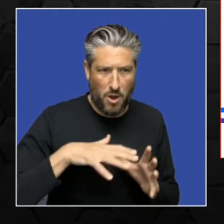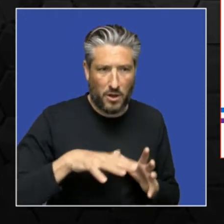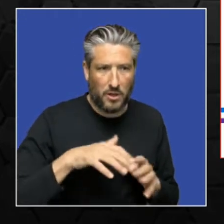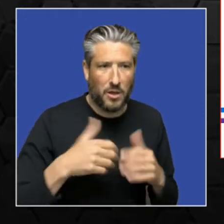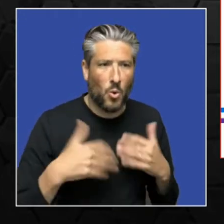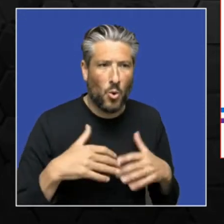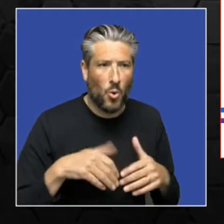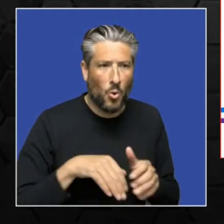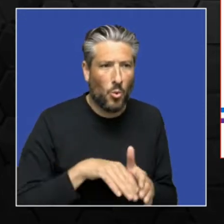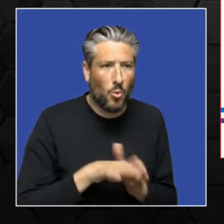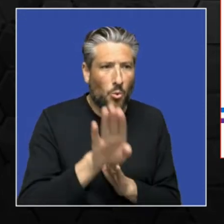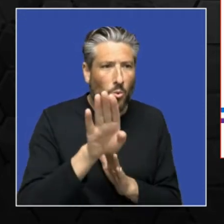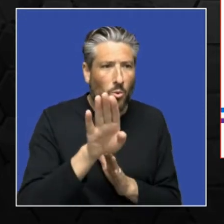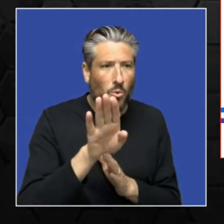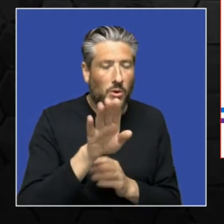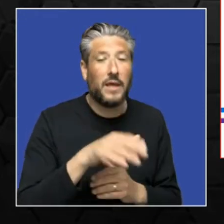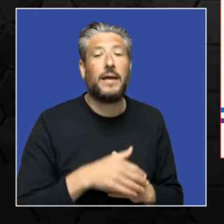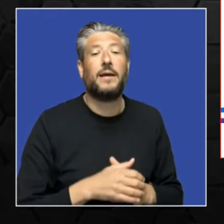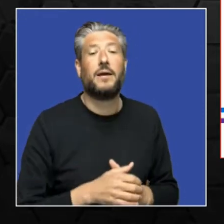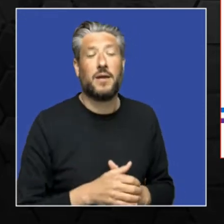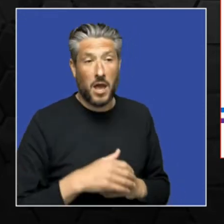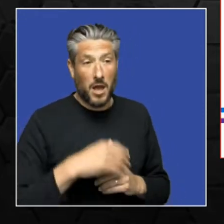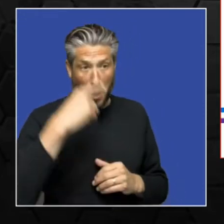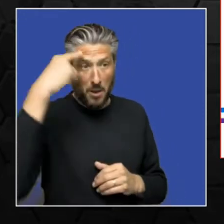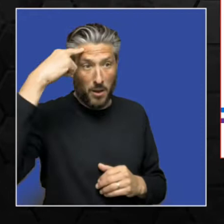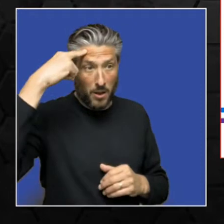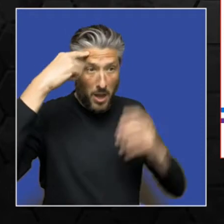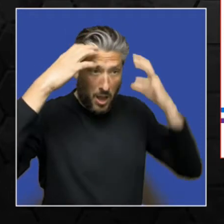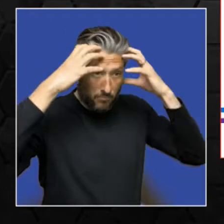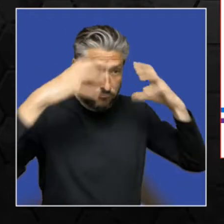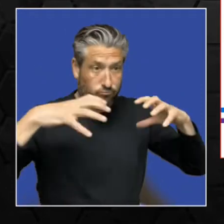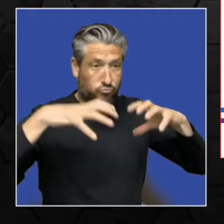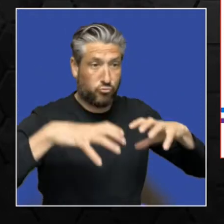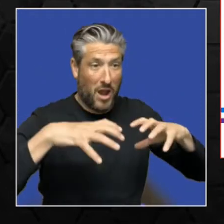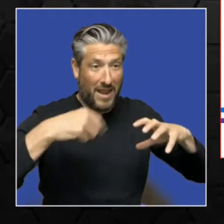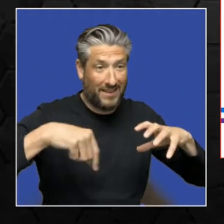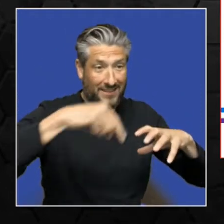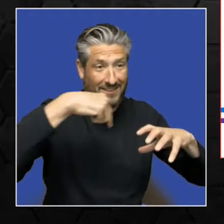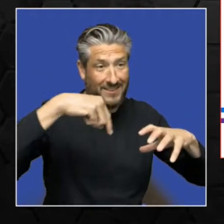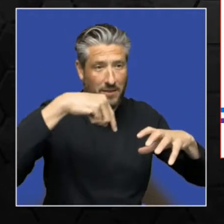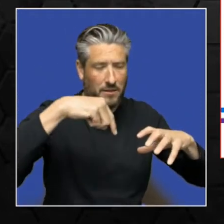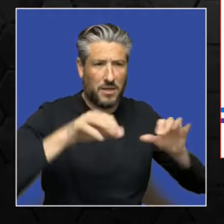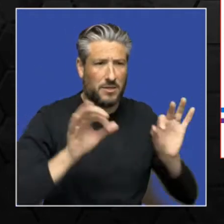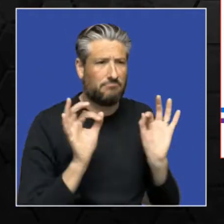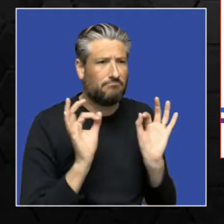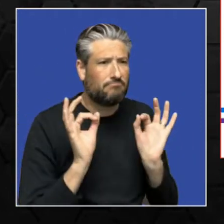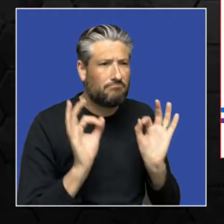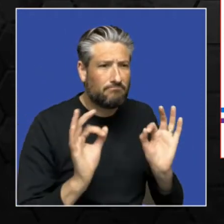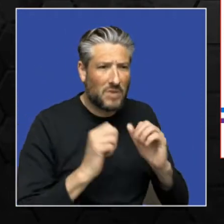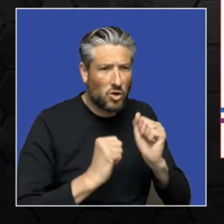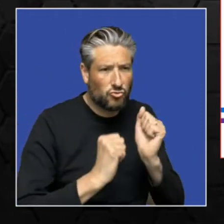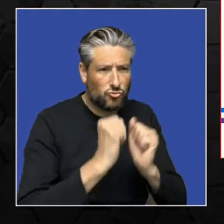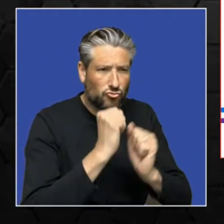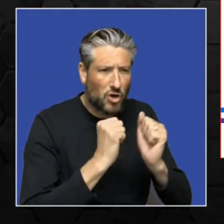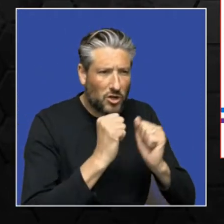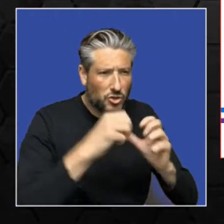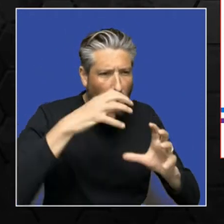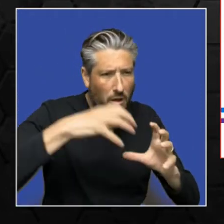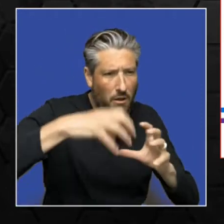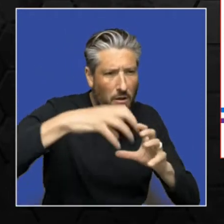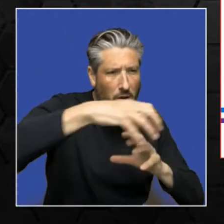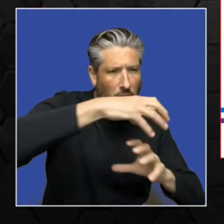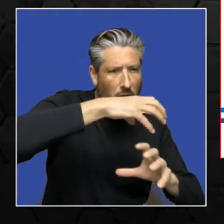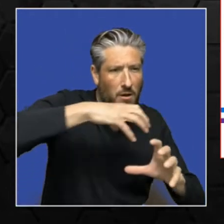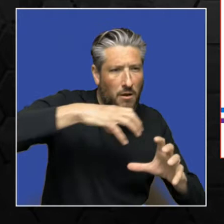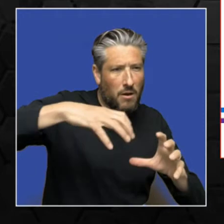brain has been wired to have the right architecture. So that's the beauty about it. that your brain has the exact